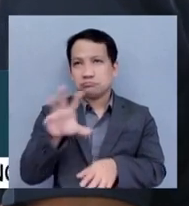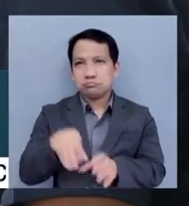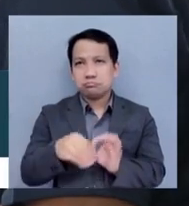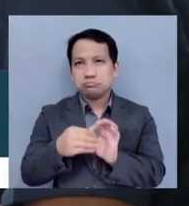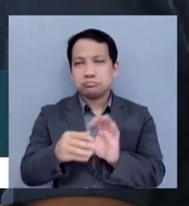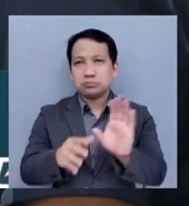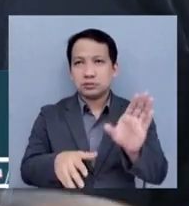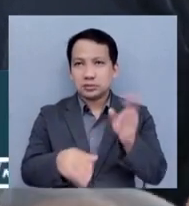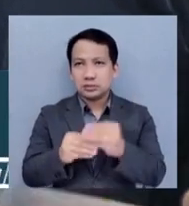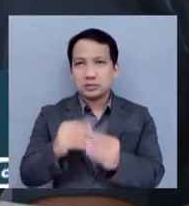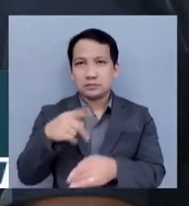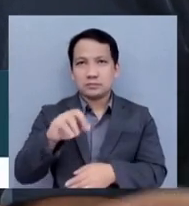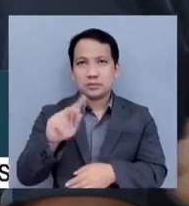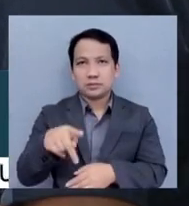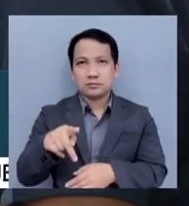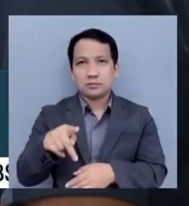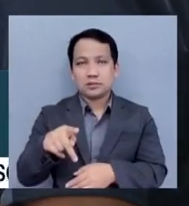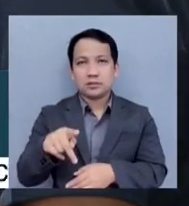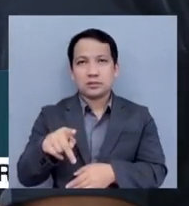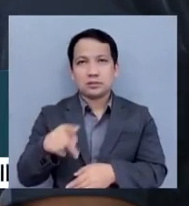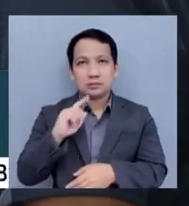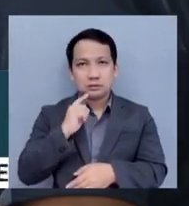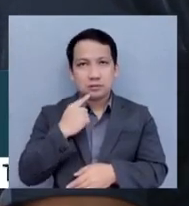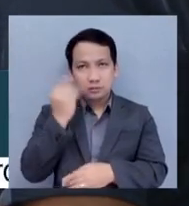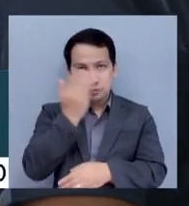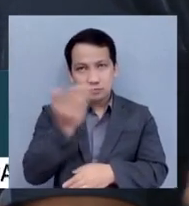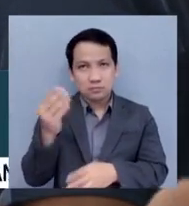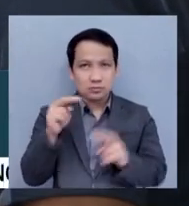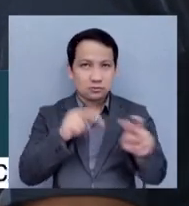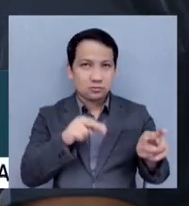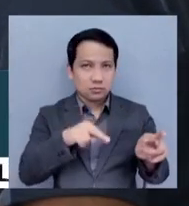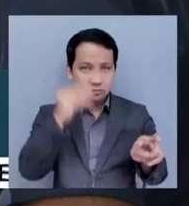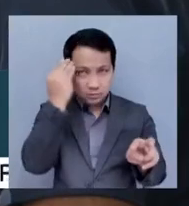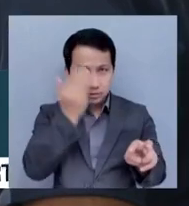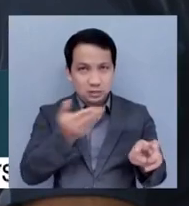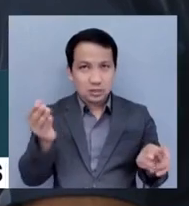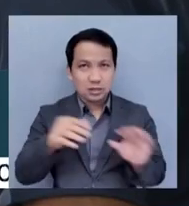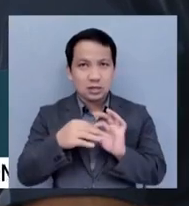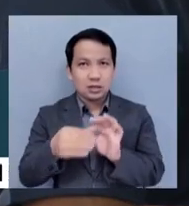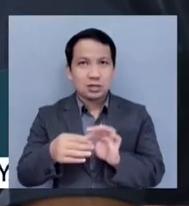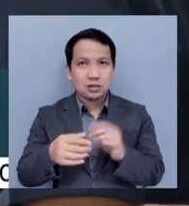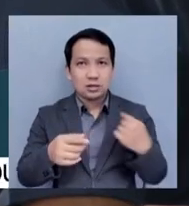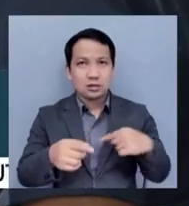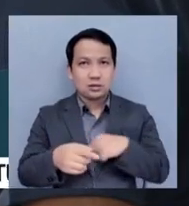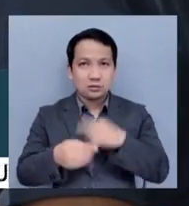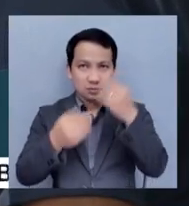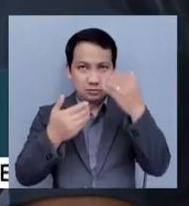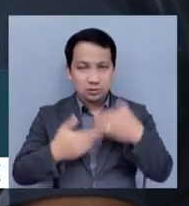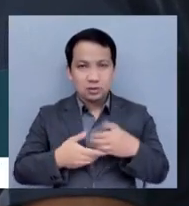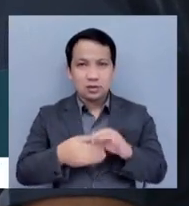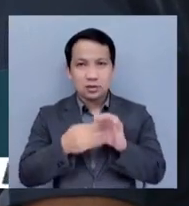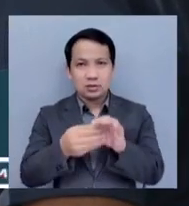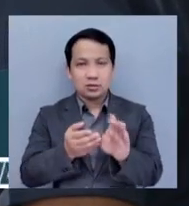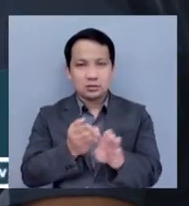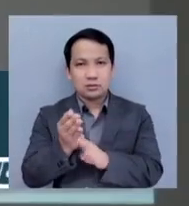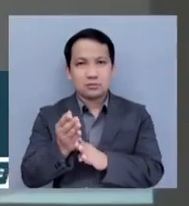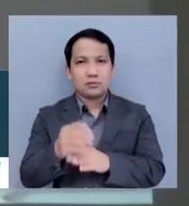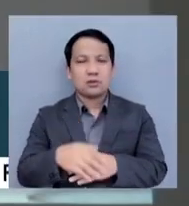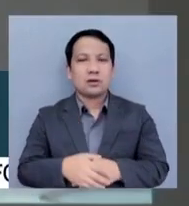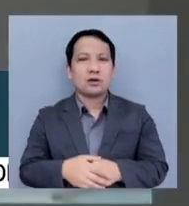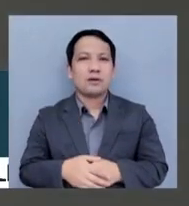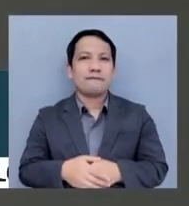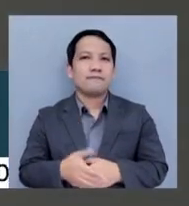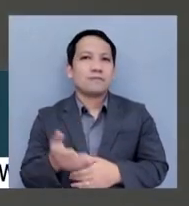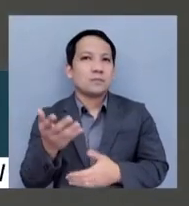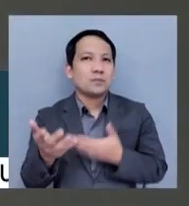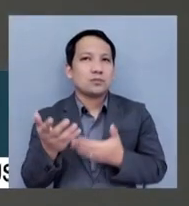the PNP should seriously look into this. Kasi I asked them, ano po